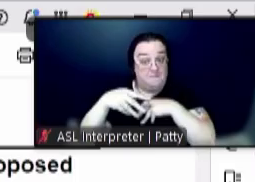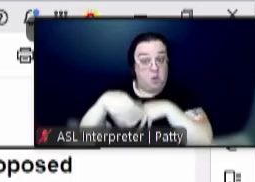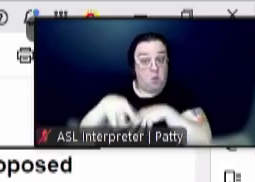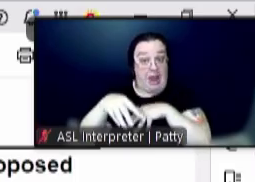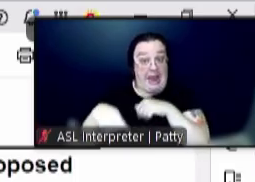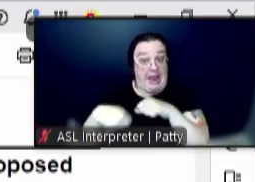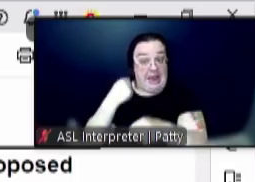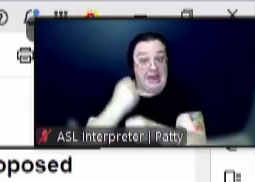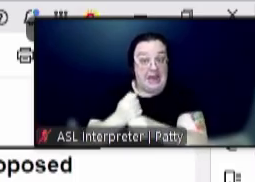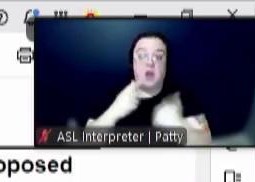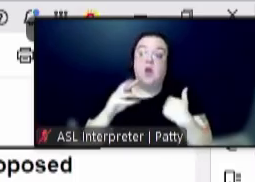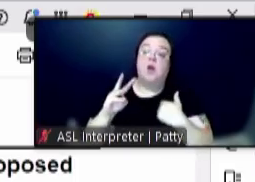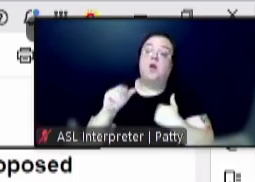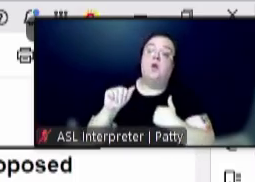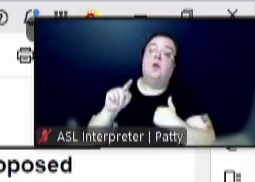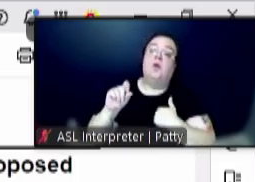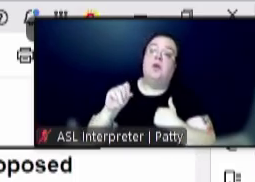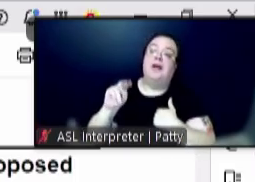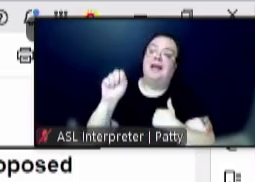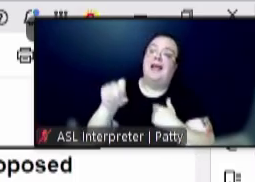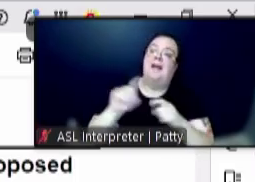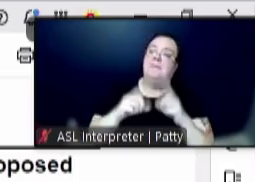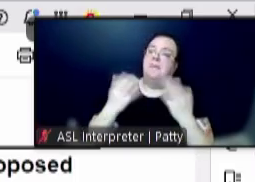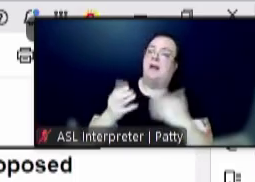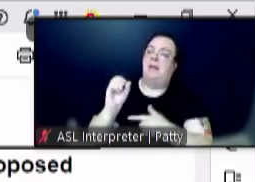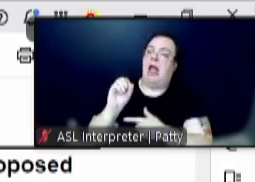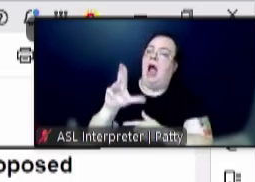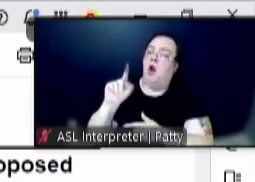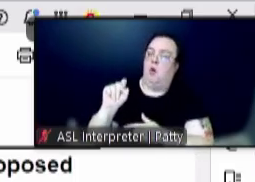Well, yeah, but probably October of 26.